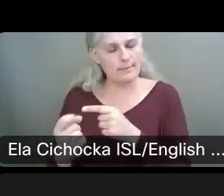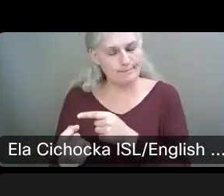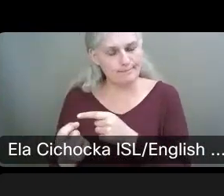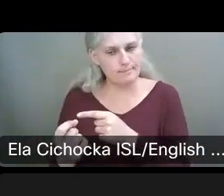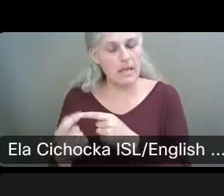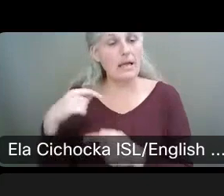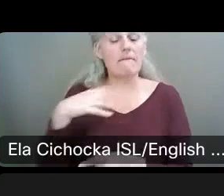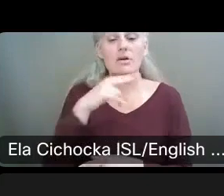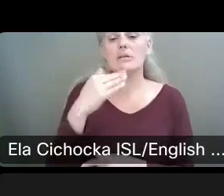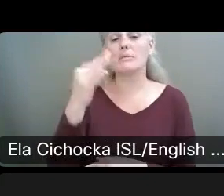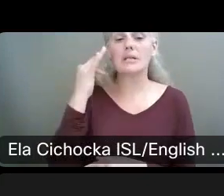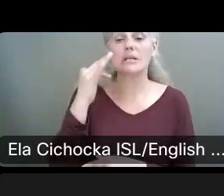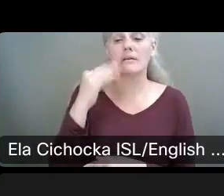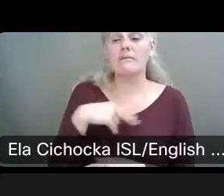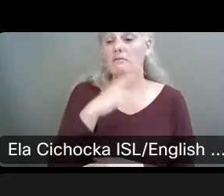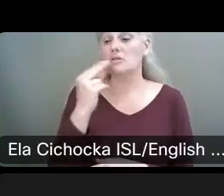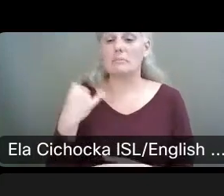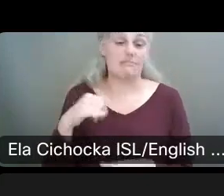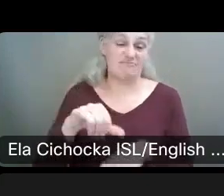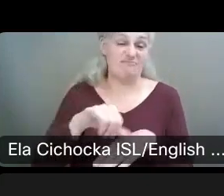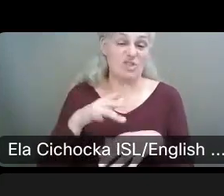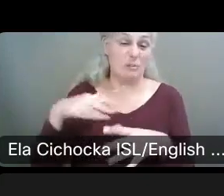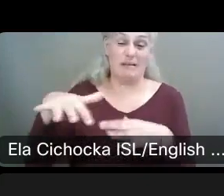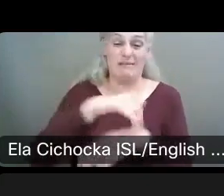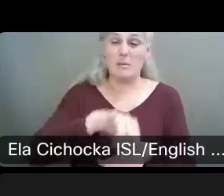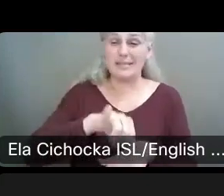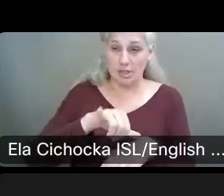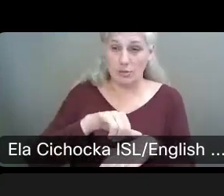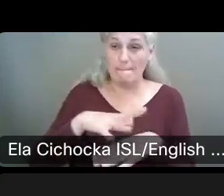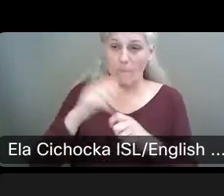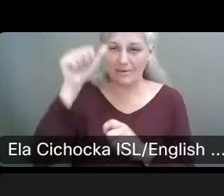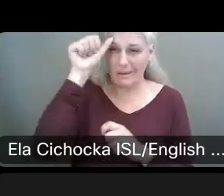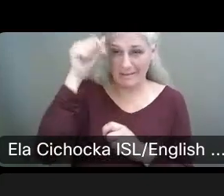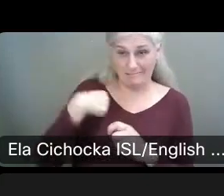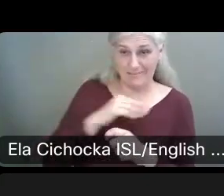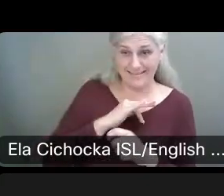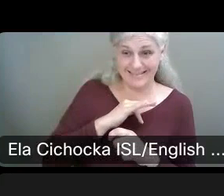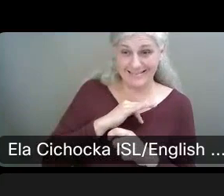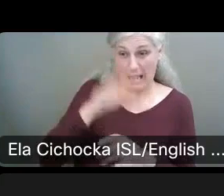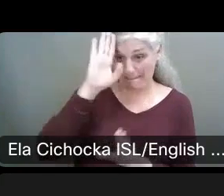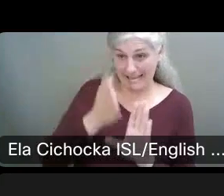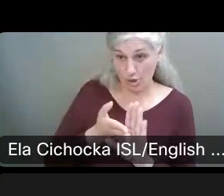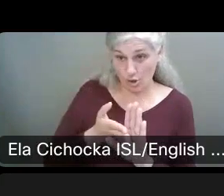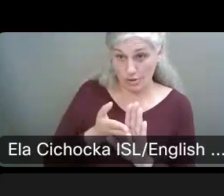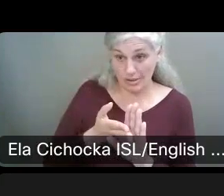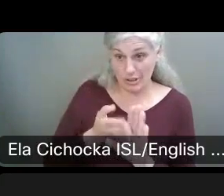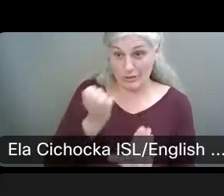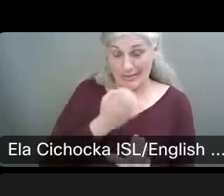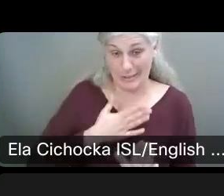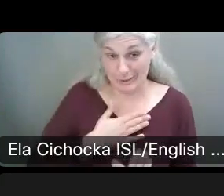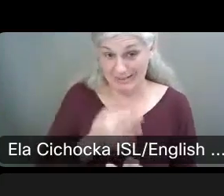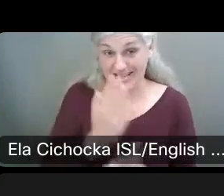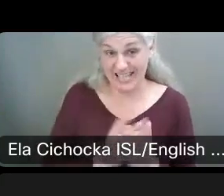just say if I stick in the surgical arena, which is probably what I'm most familiar with, though I'm a psychologist, so excuse me if I get